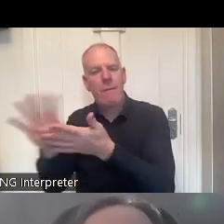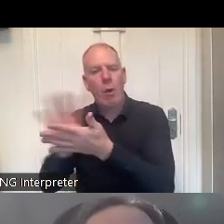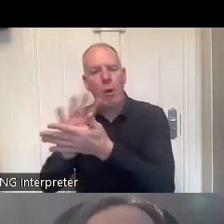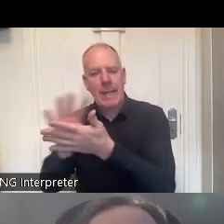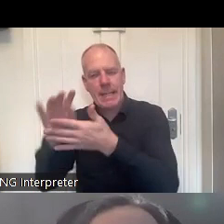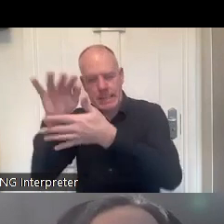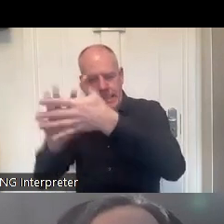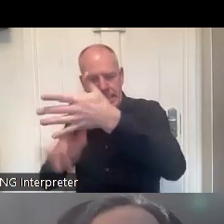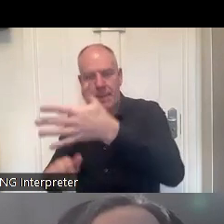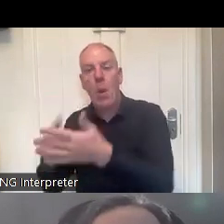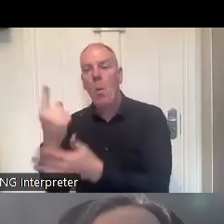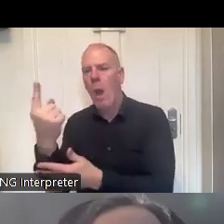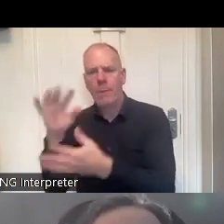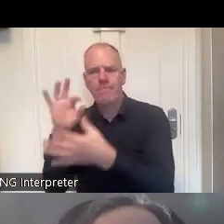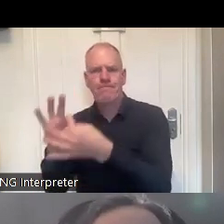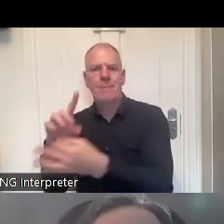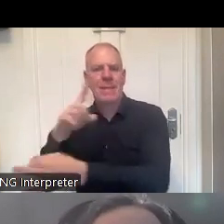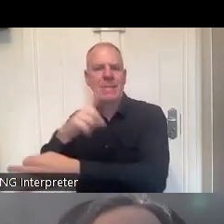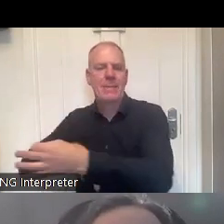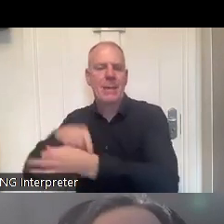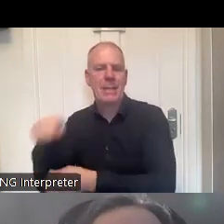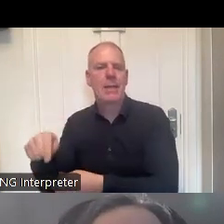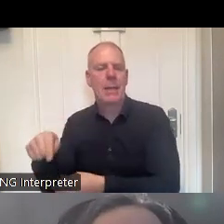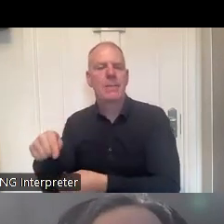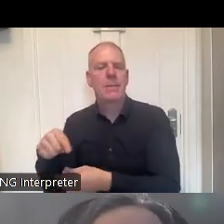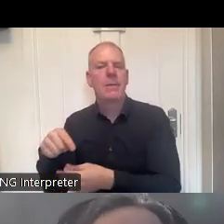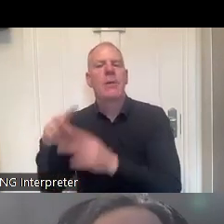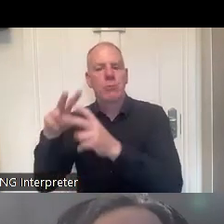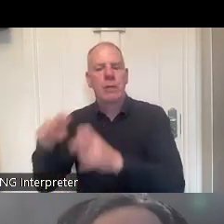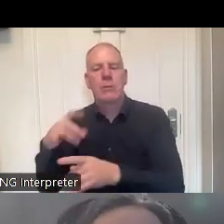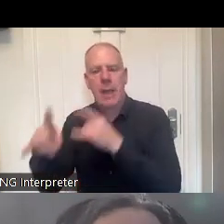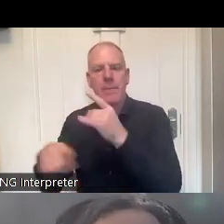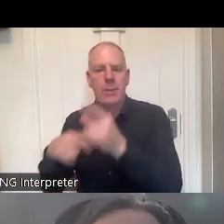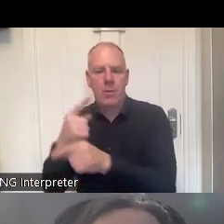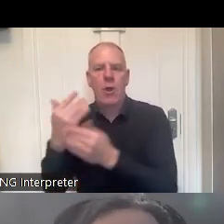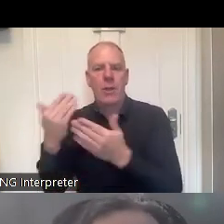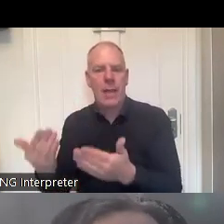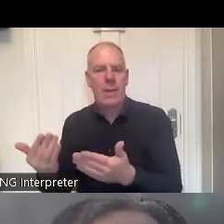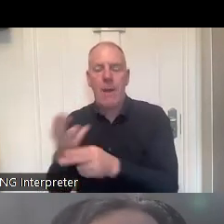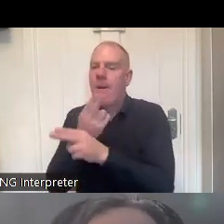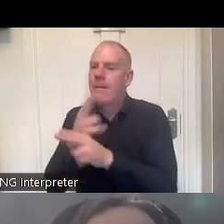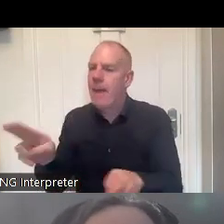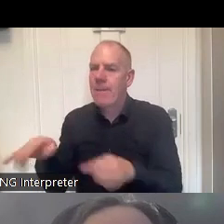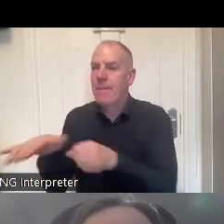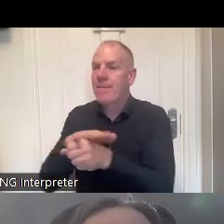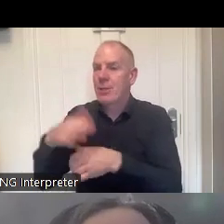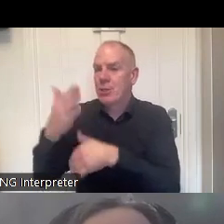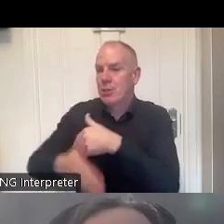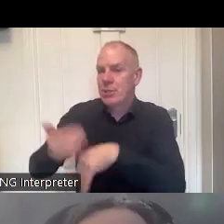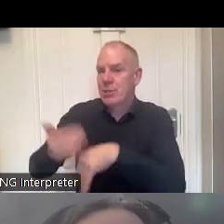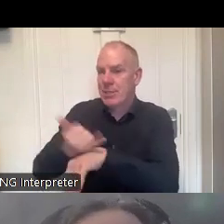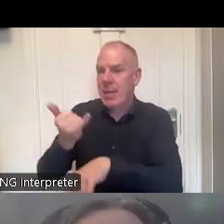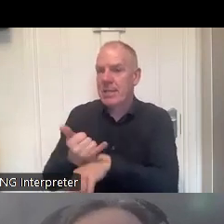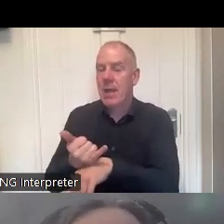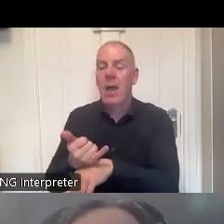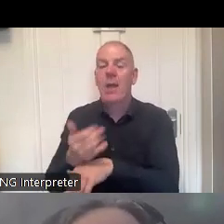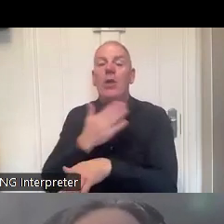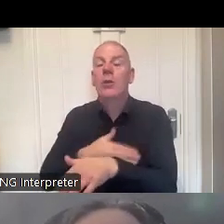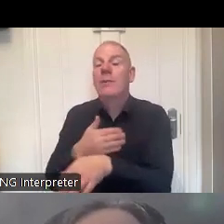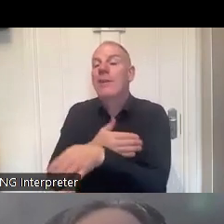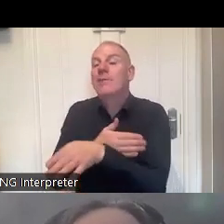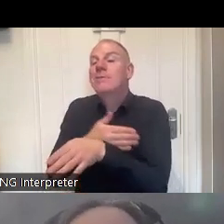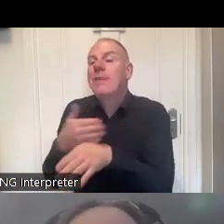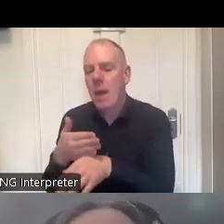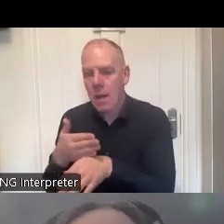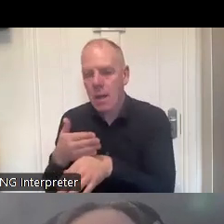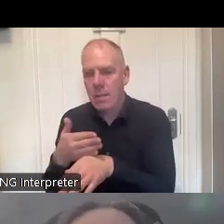actually, and there's some work going on those at the moment. It's not complete, and again, it's a starting point, but it's